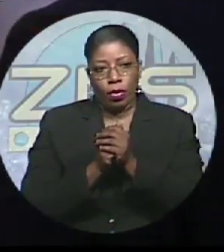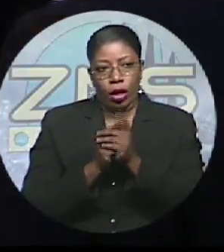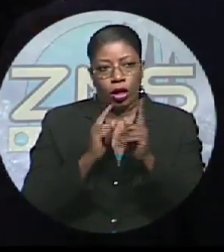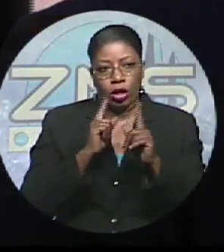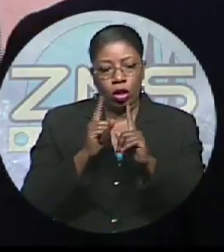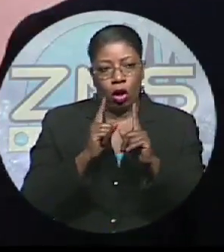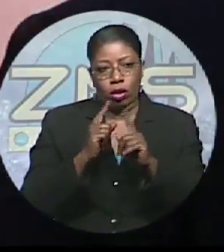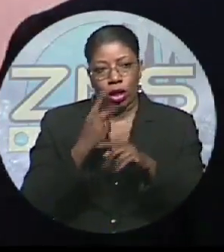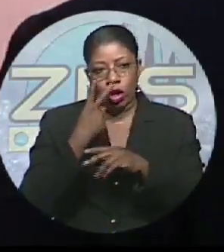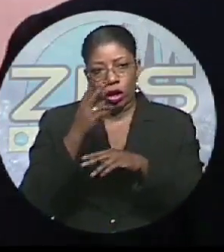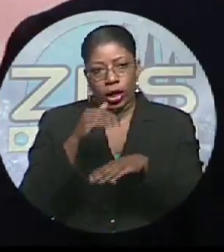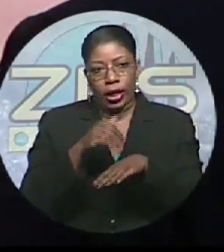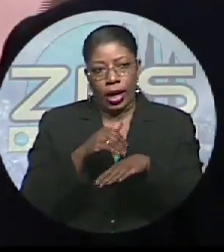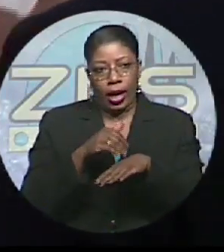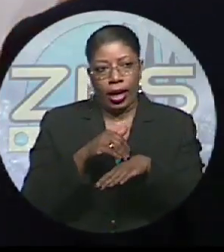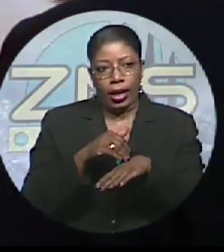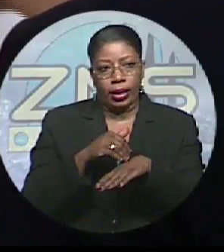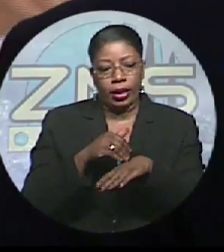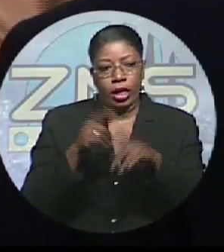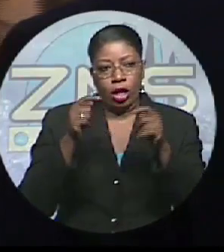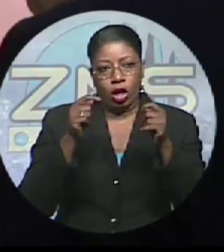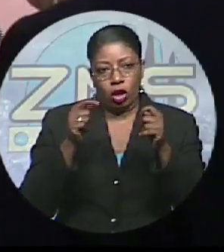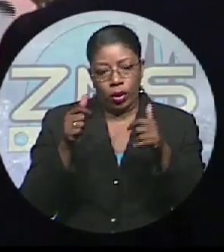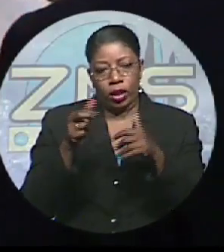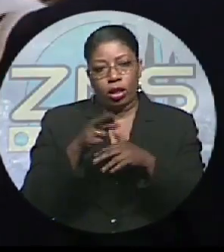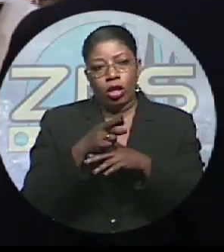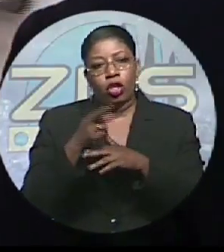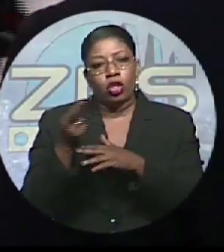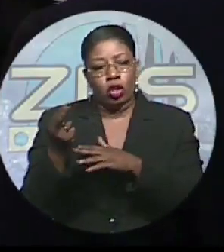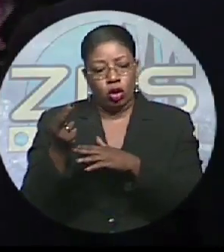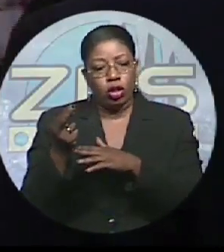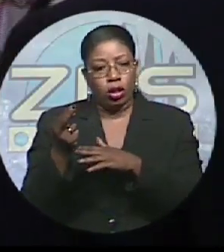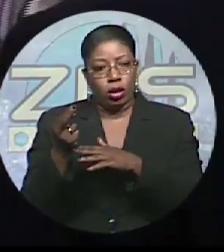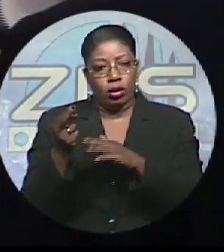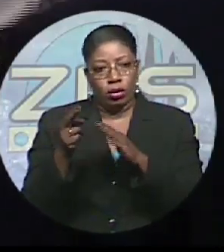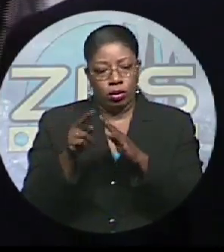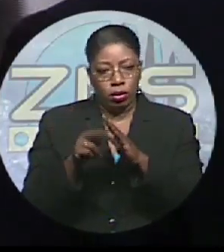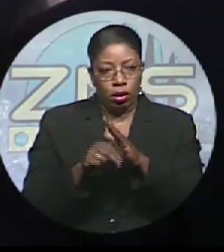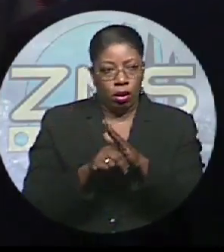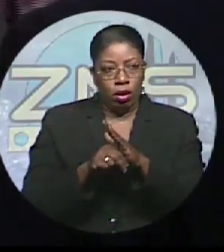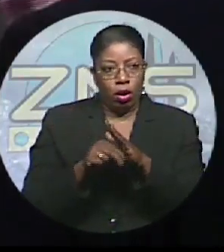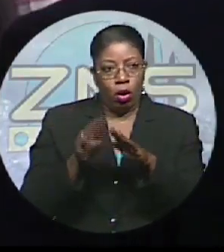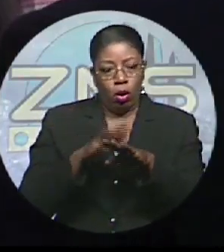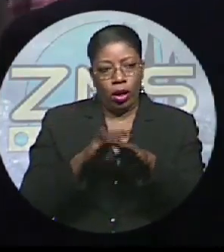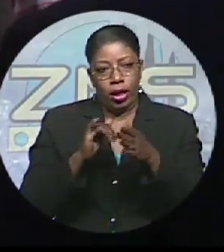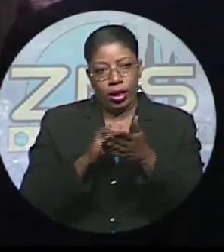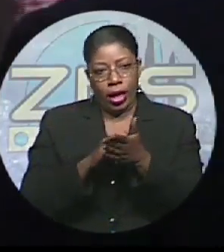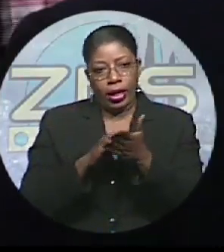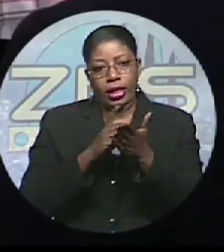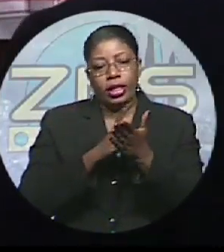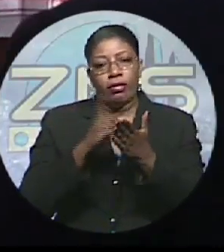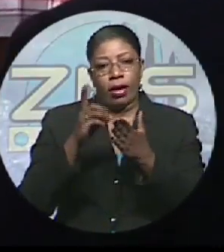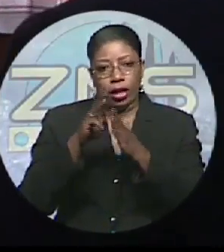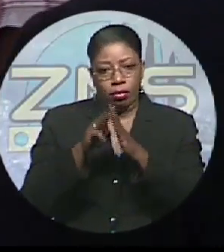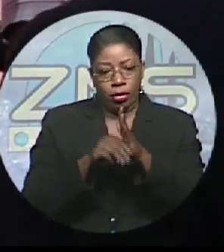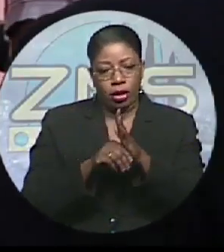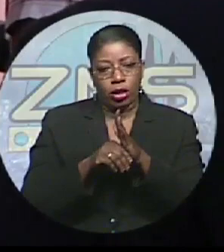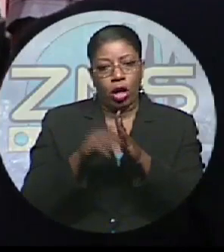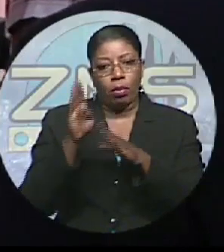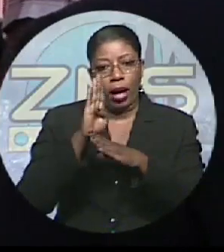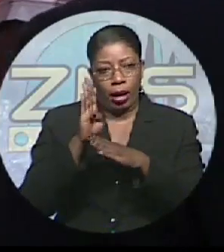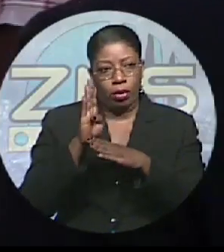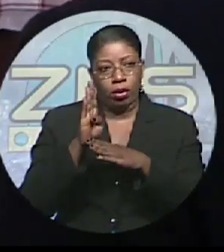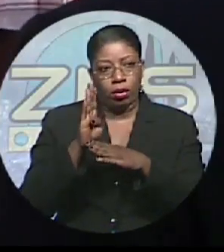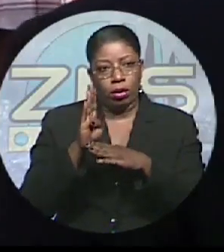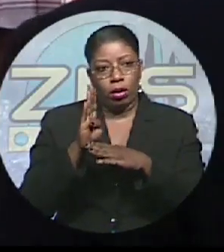they were looking at was a speedy resolution, and they were concerned that the developments at Baha Mar, if they were not